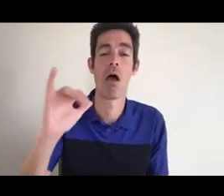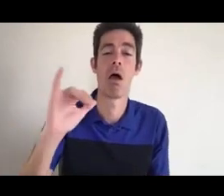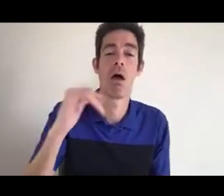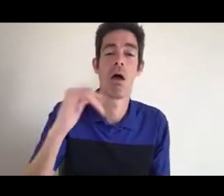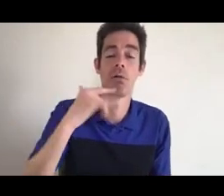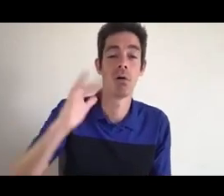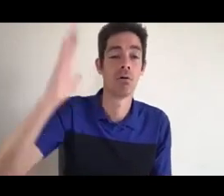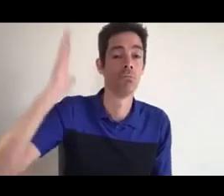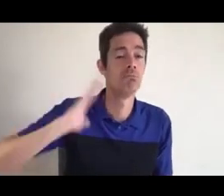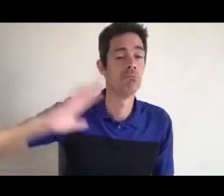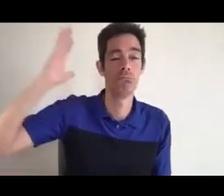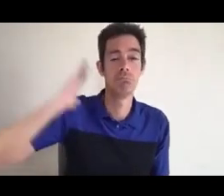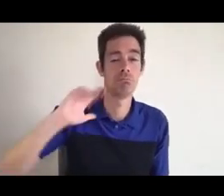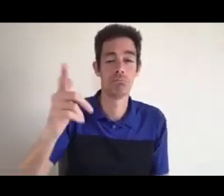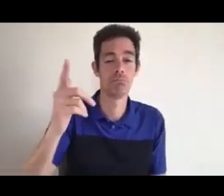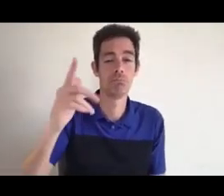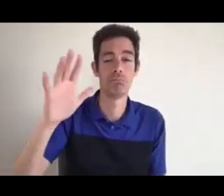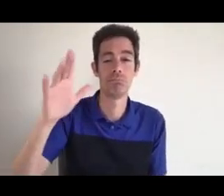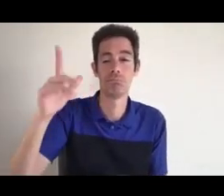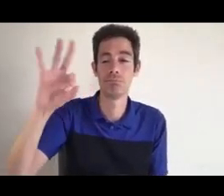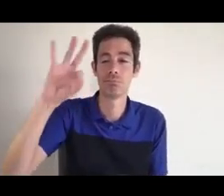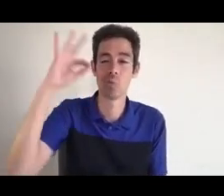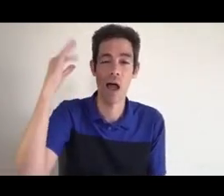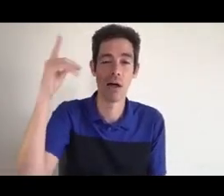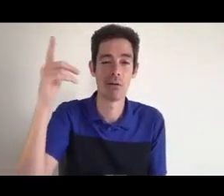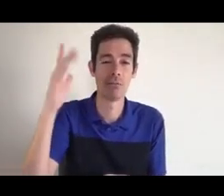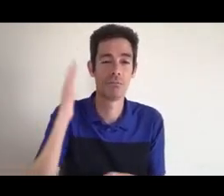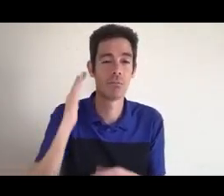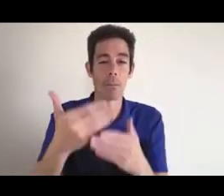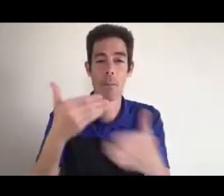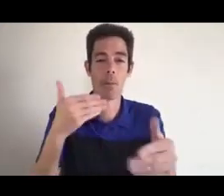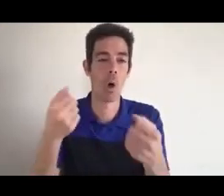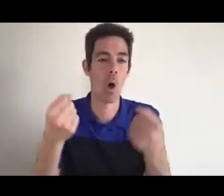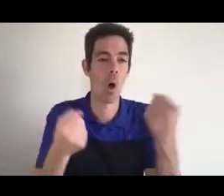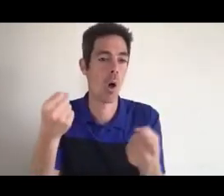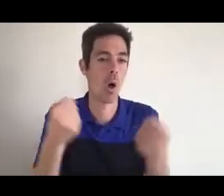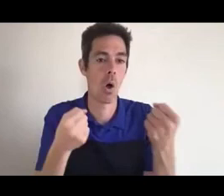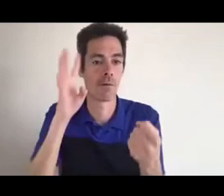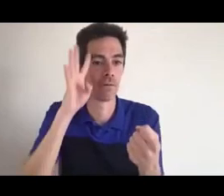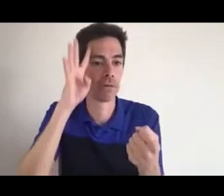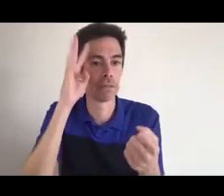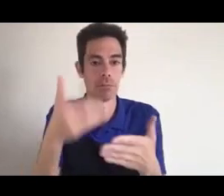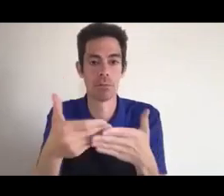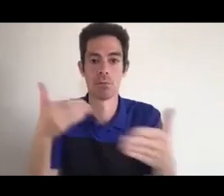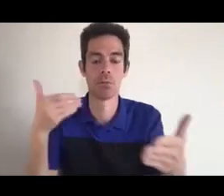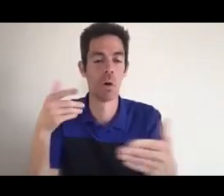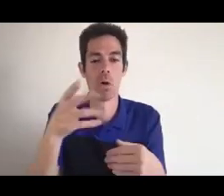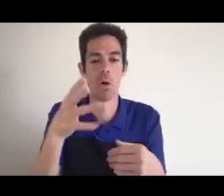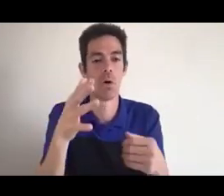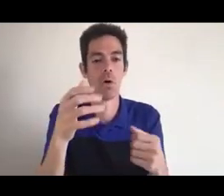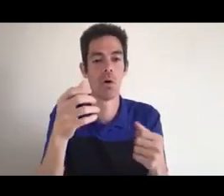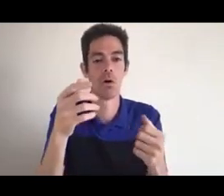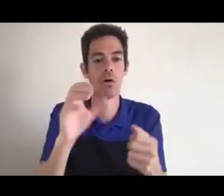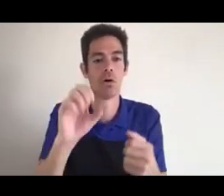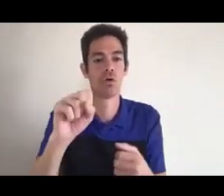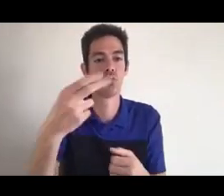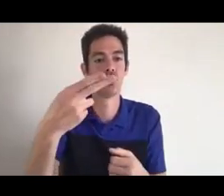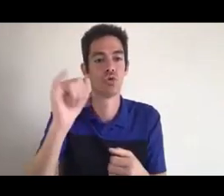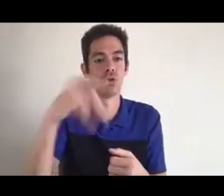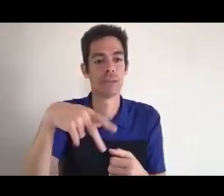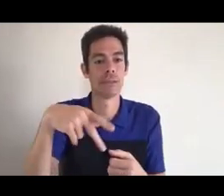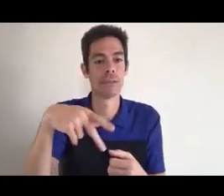hand shape with the B? But I was told that long ago, the French, before cars, this was